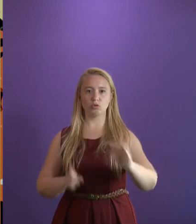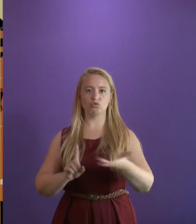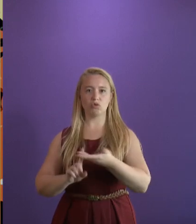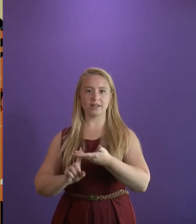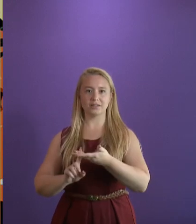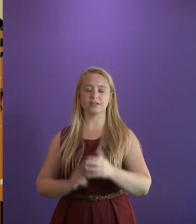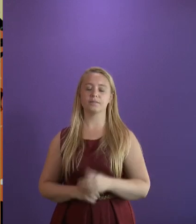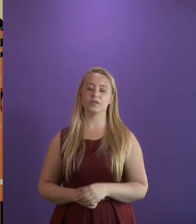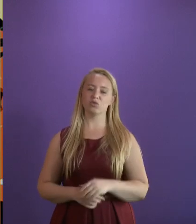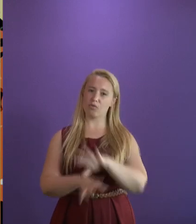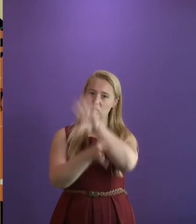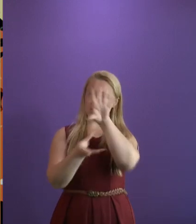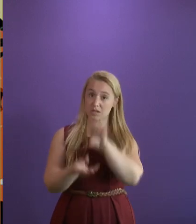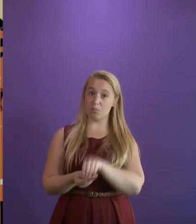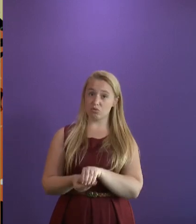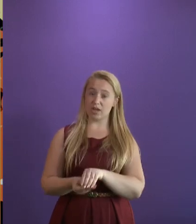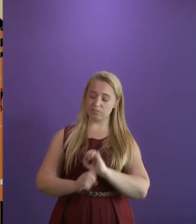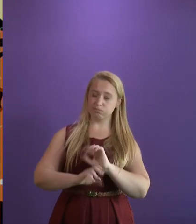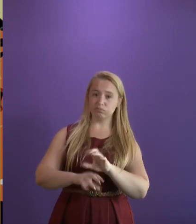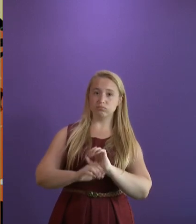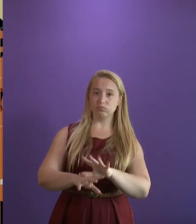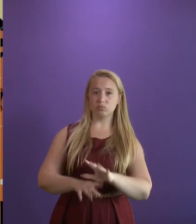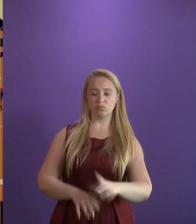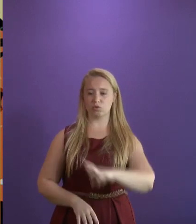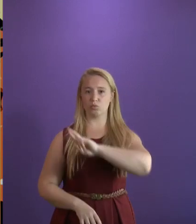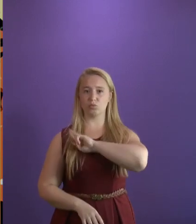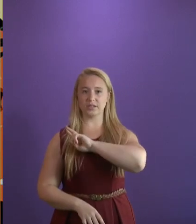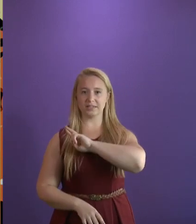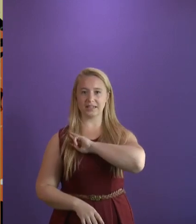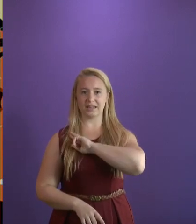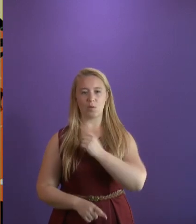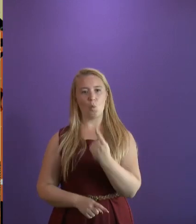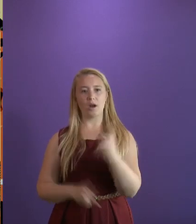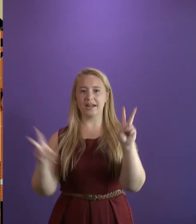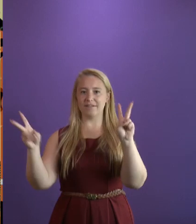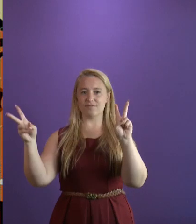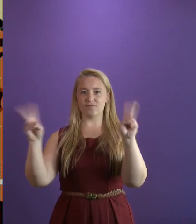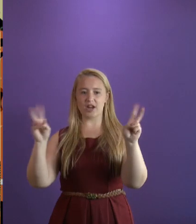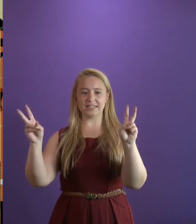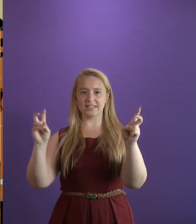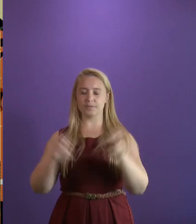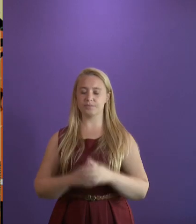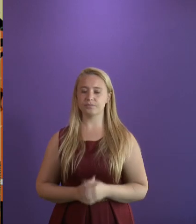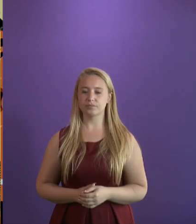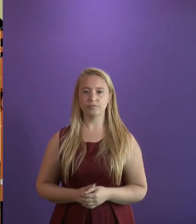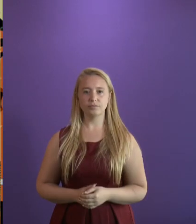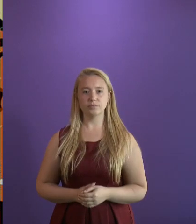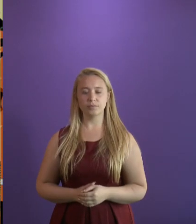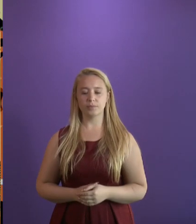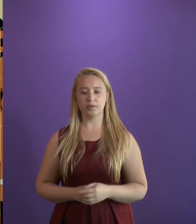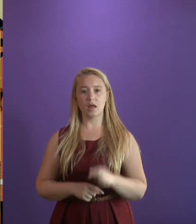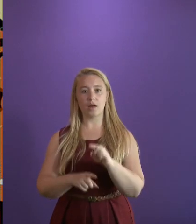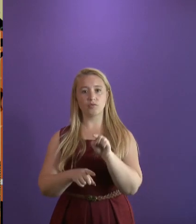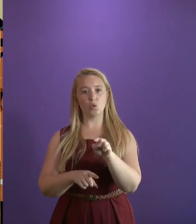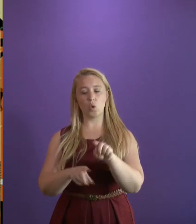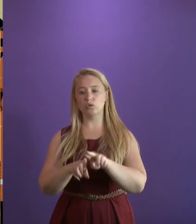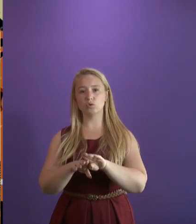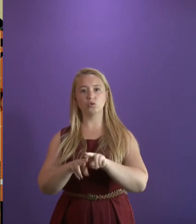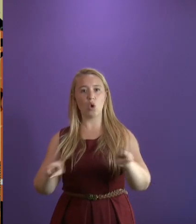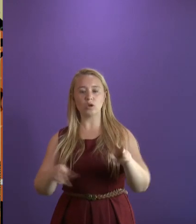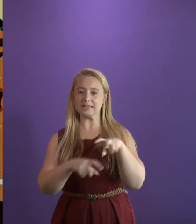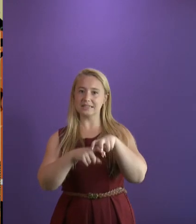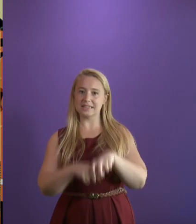summarise possibly the reason in one well-used phrase. If you're not at the table, then